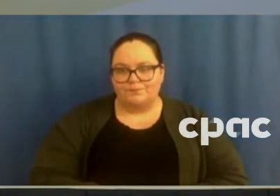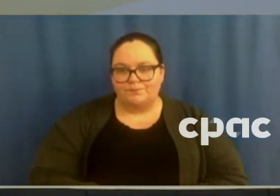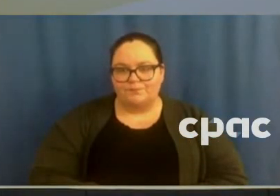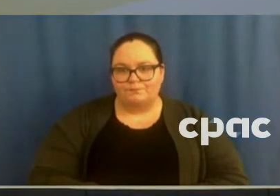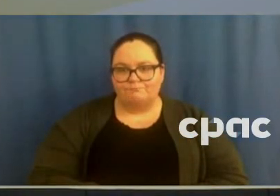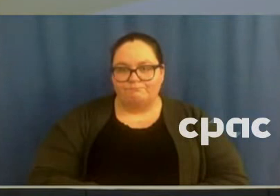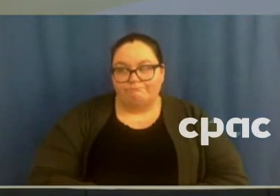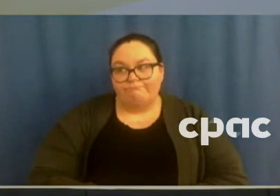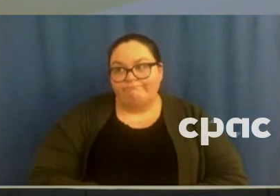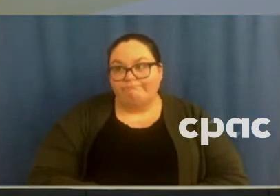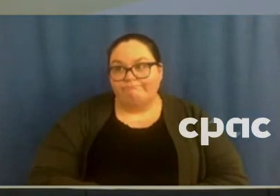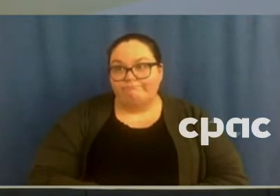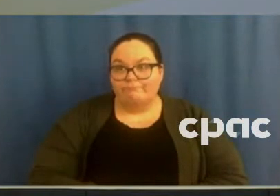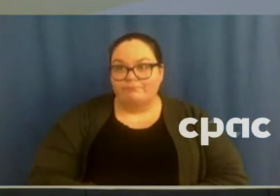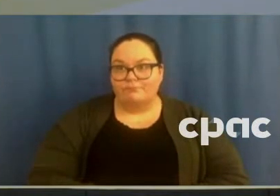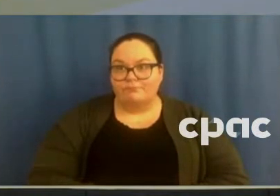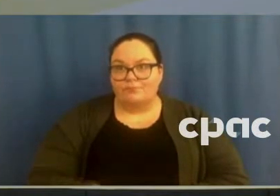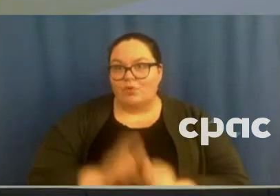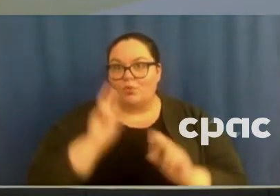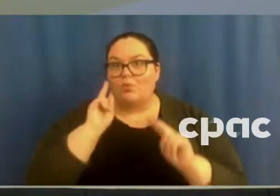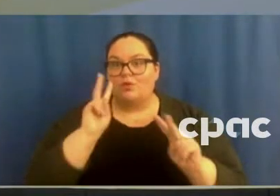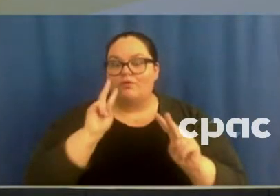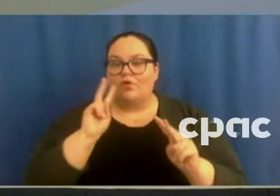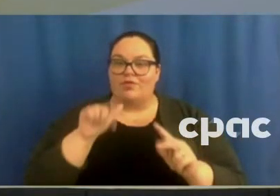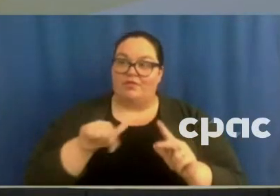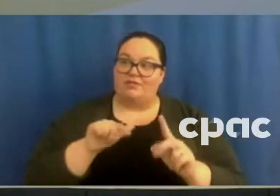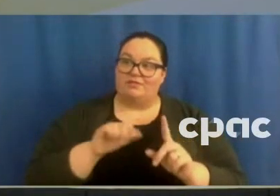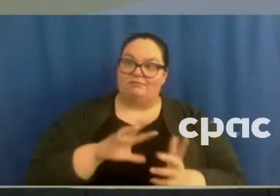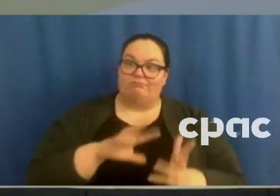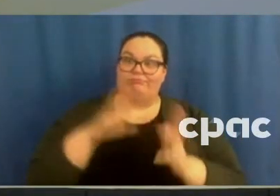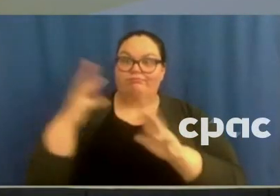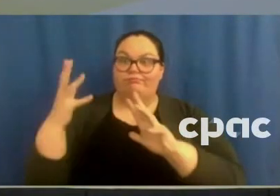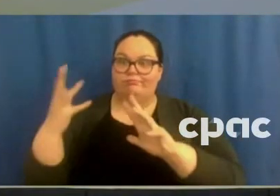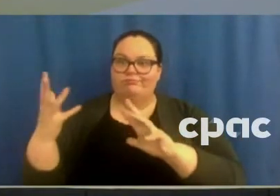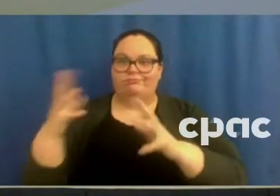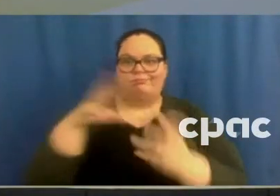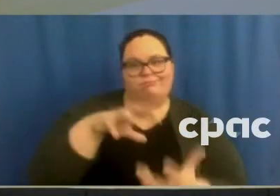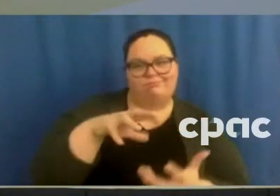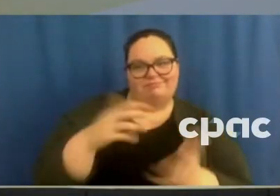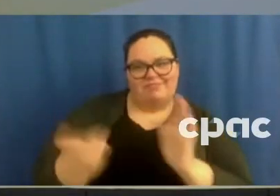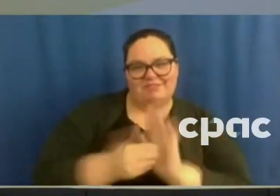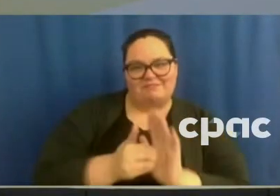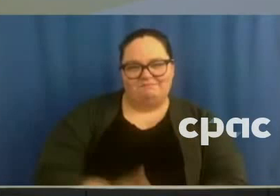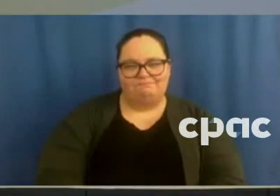forward to getting over this little bump and moving forward.